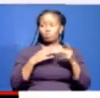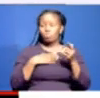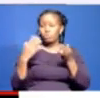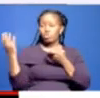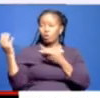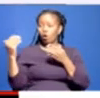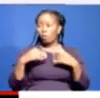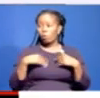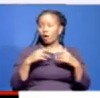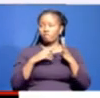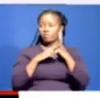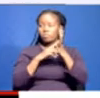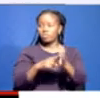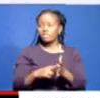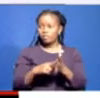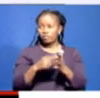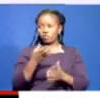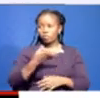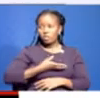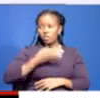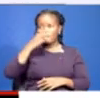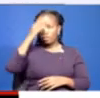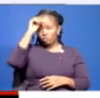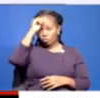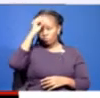of Governors, or Asantitan,